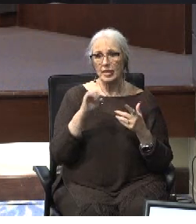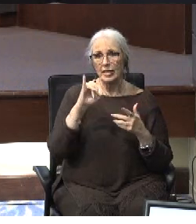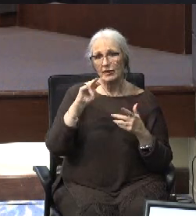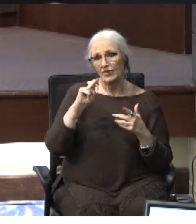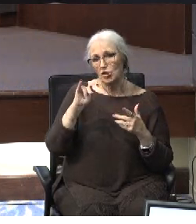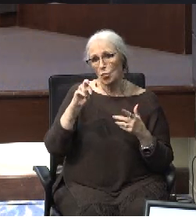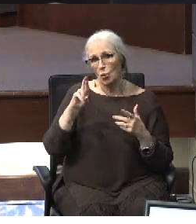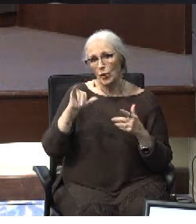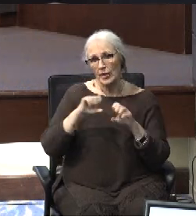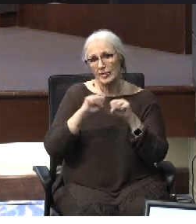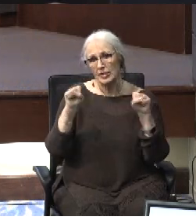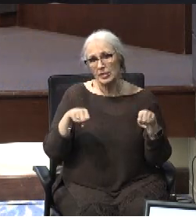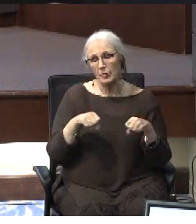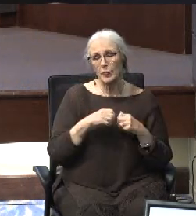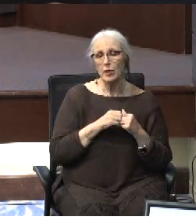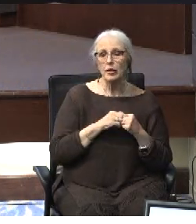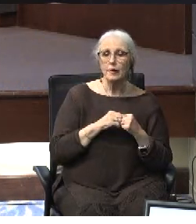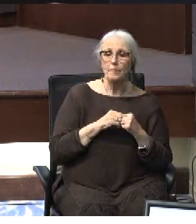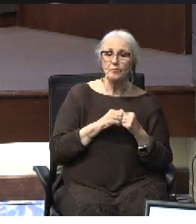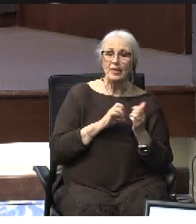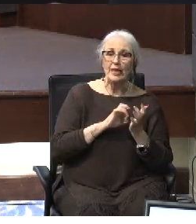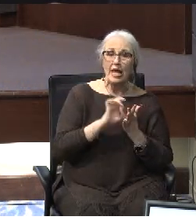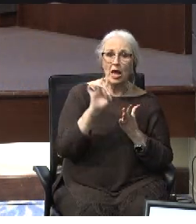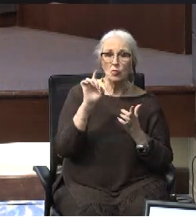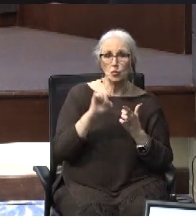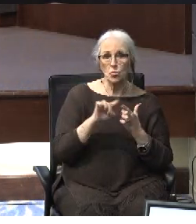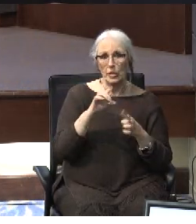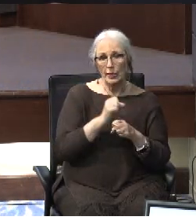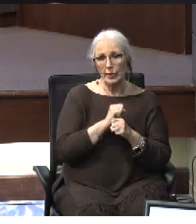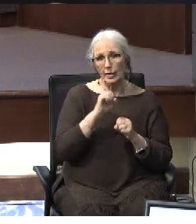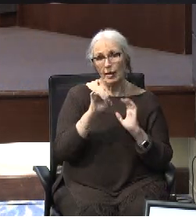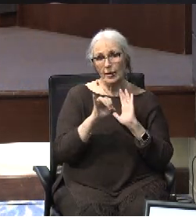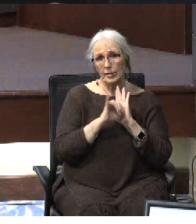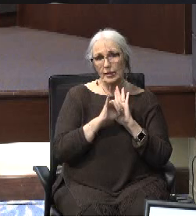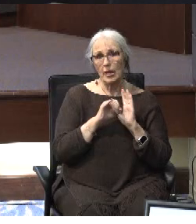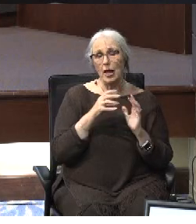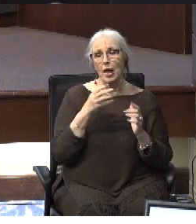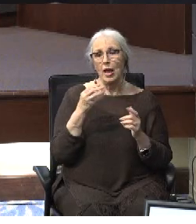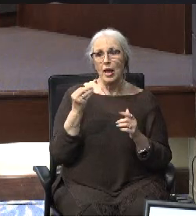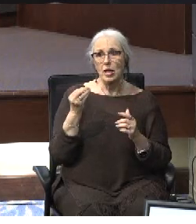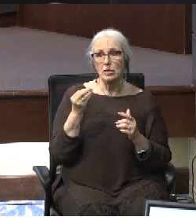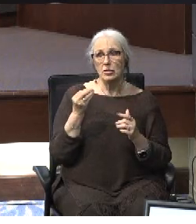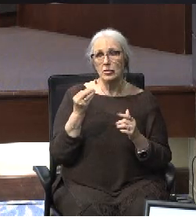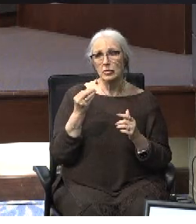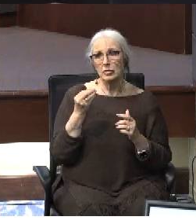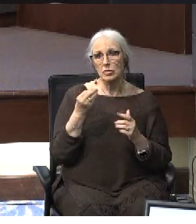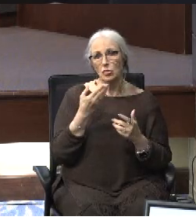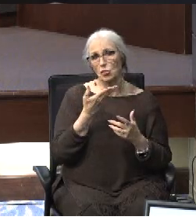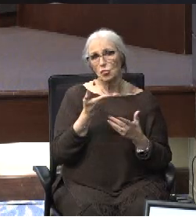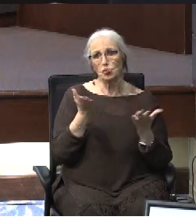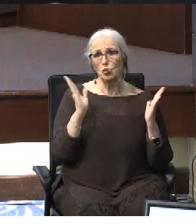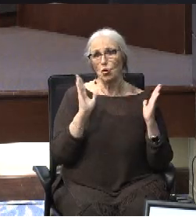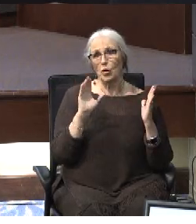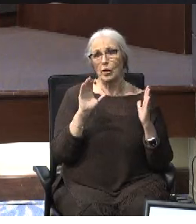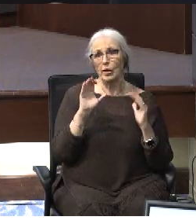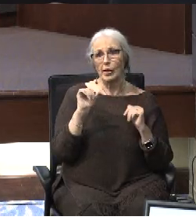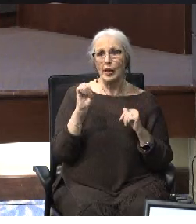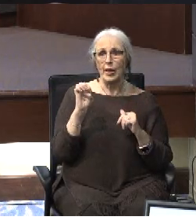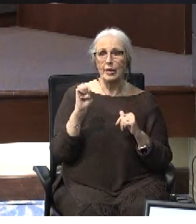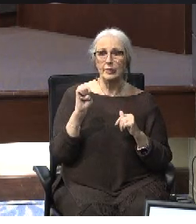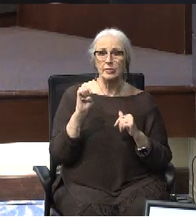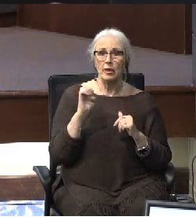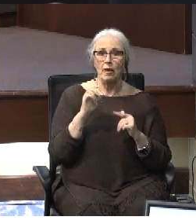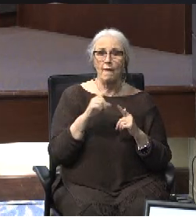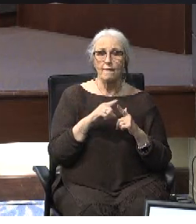system can count as a step towards an identification, or even just a case note